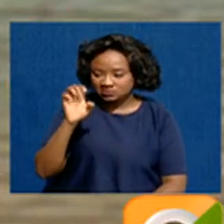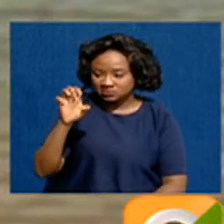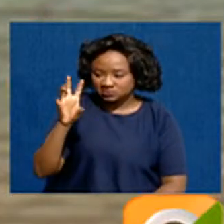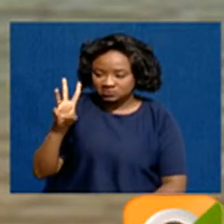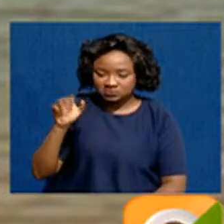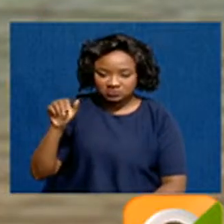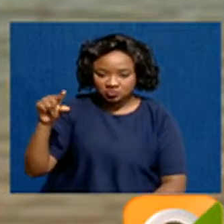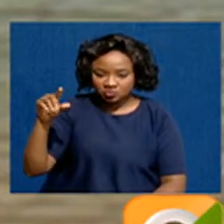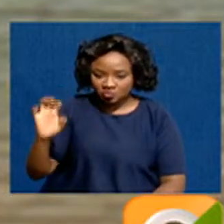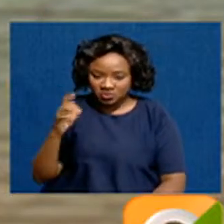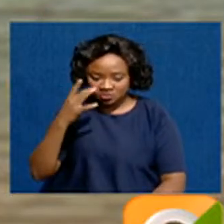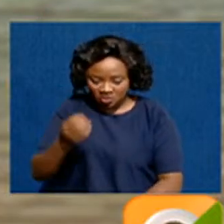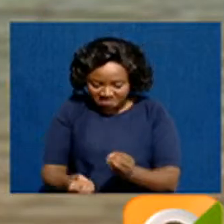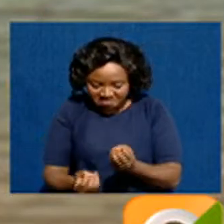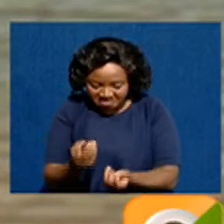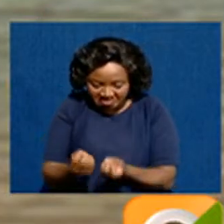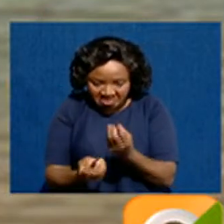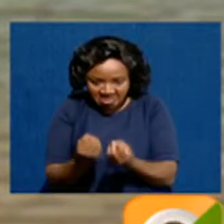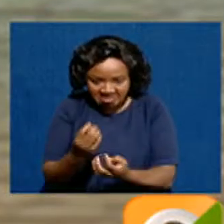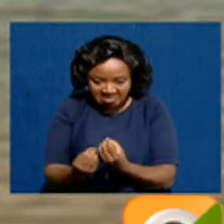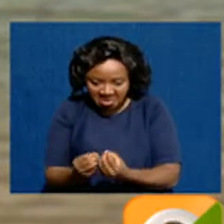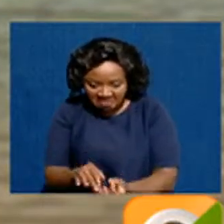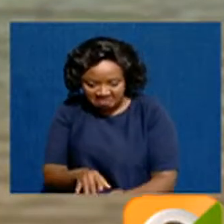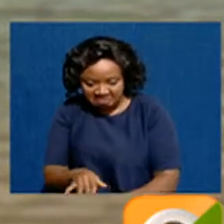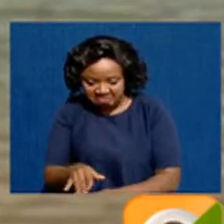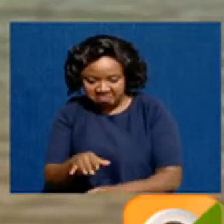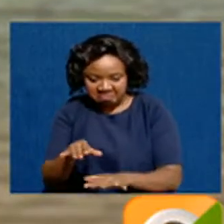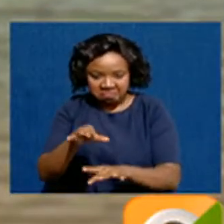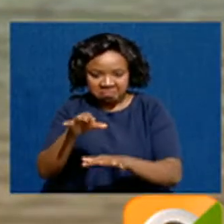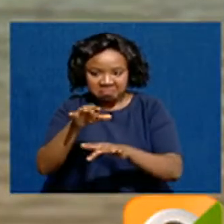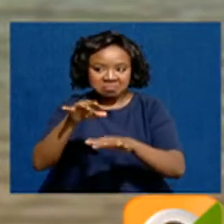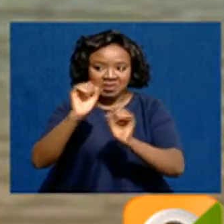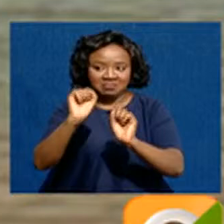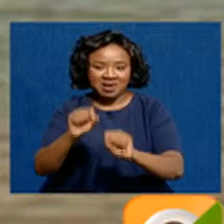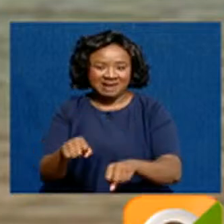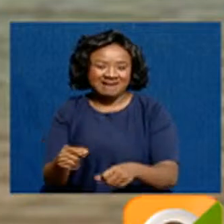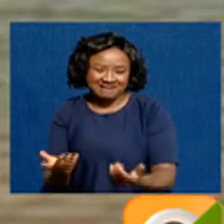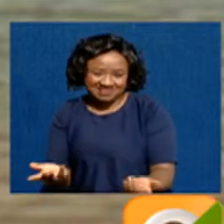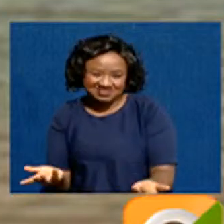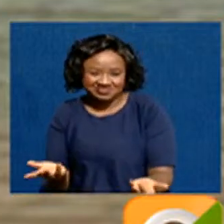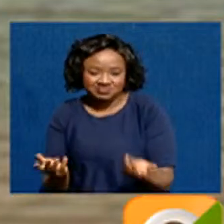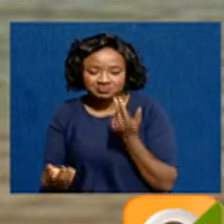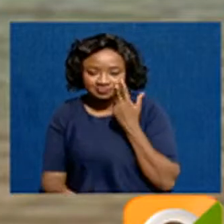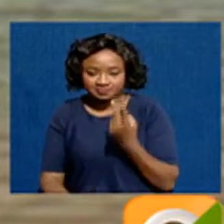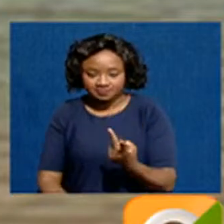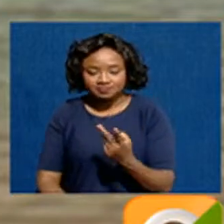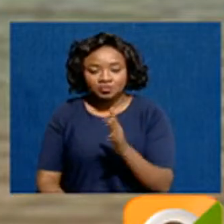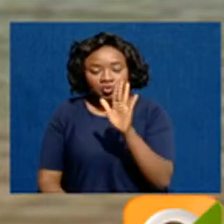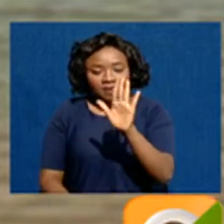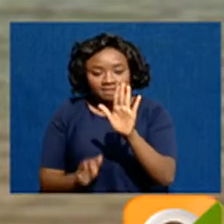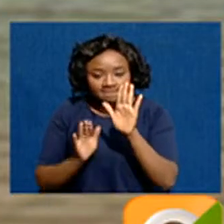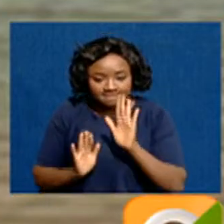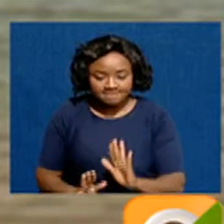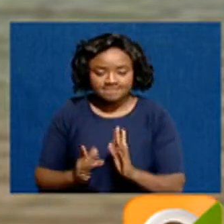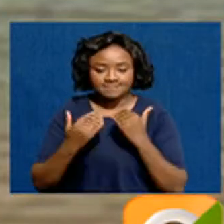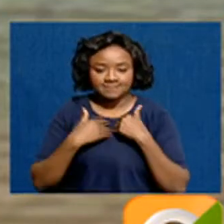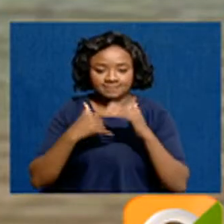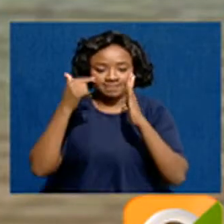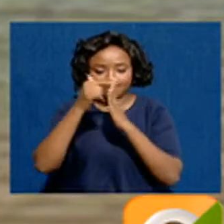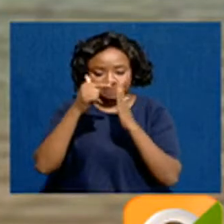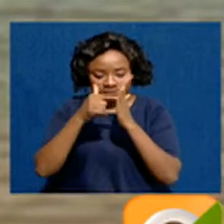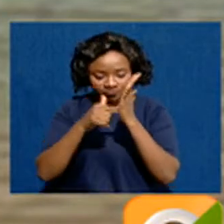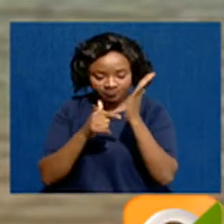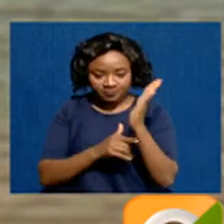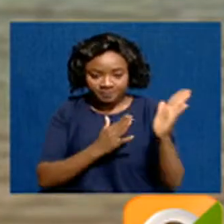through the ground to buildings. So there is measures that are going to be put by business